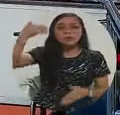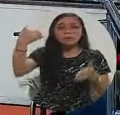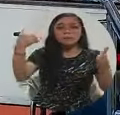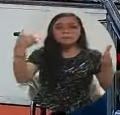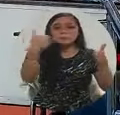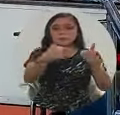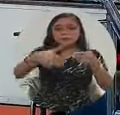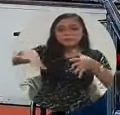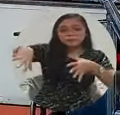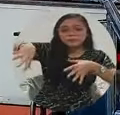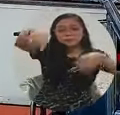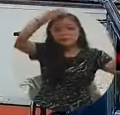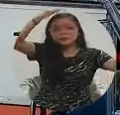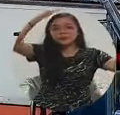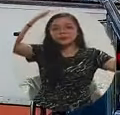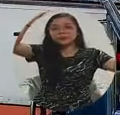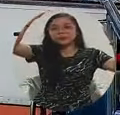ay.